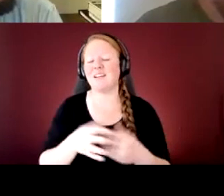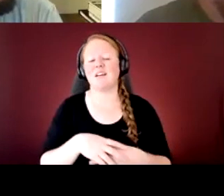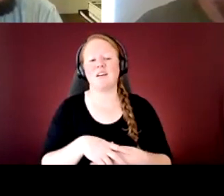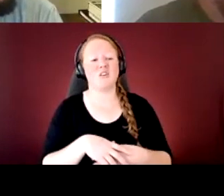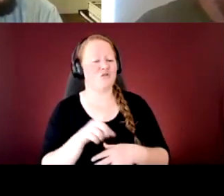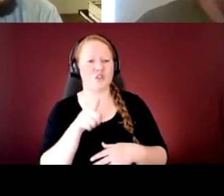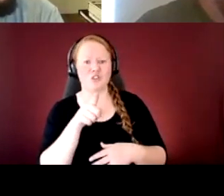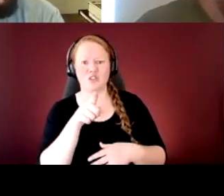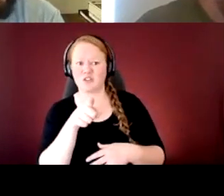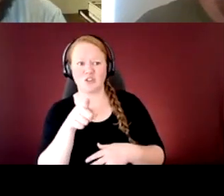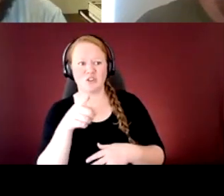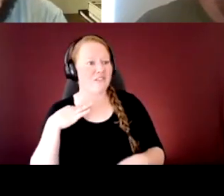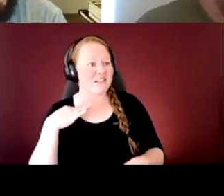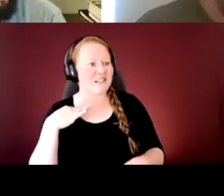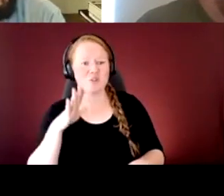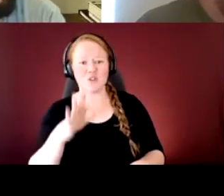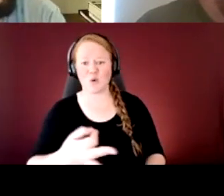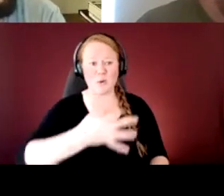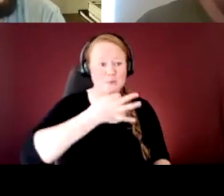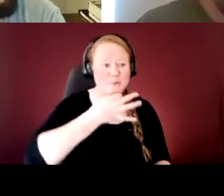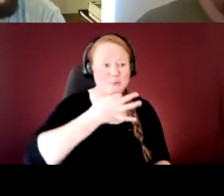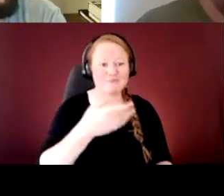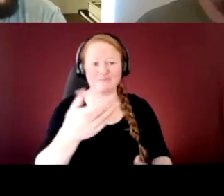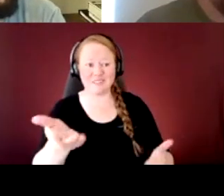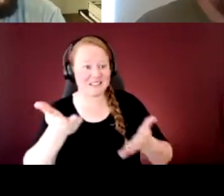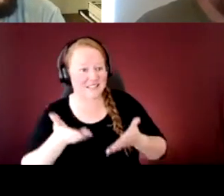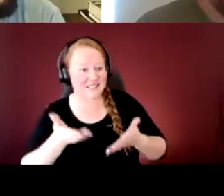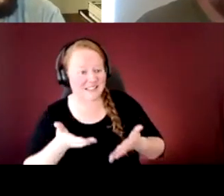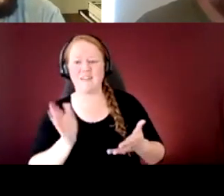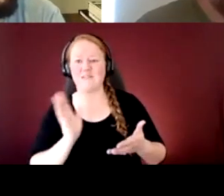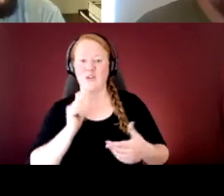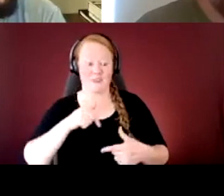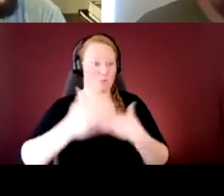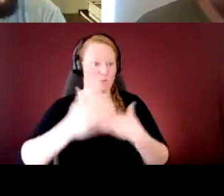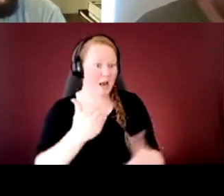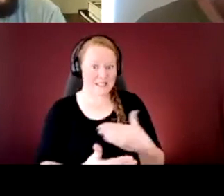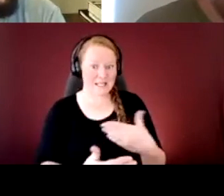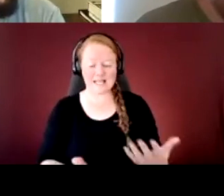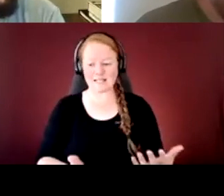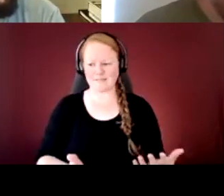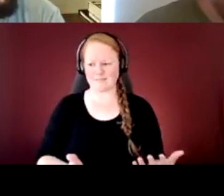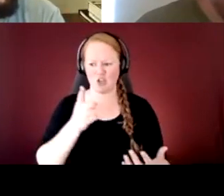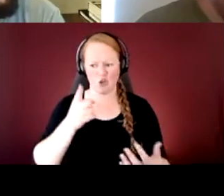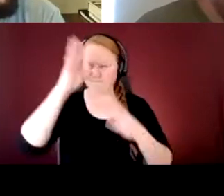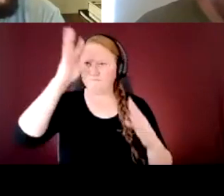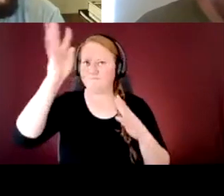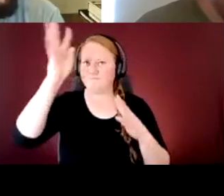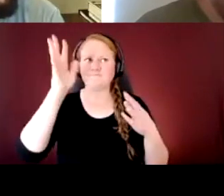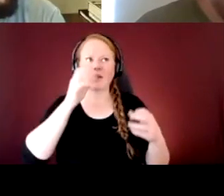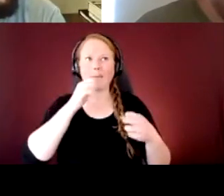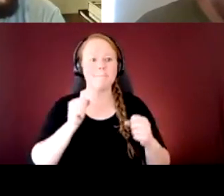your expertise in this process, and coming up with a great set of recommendations for direct